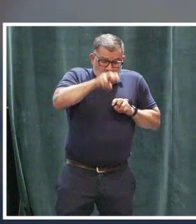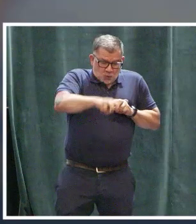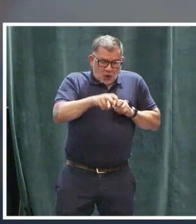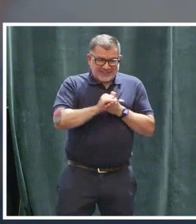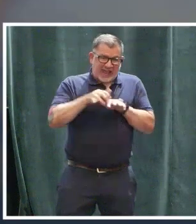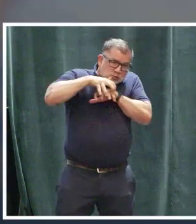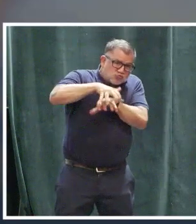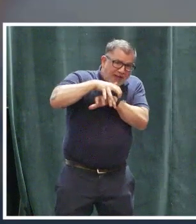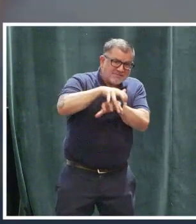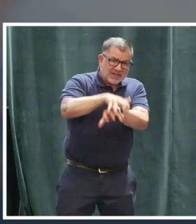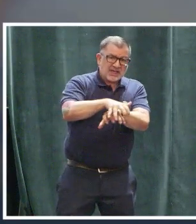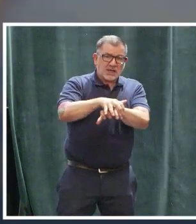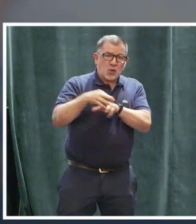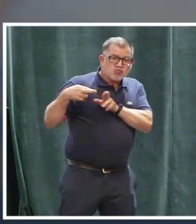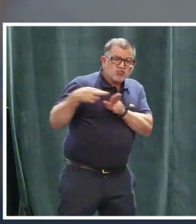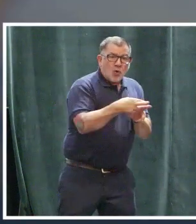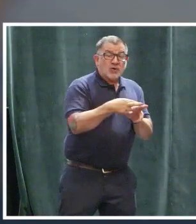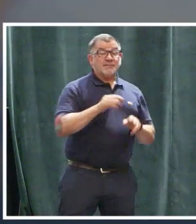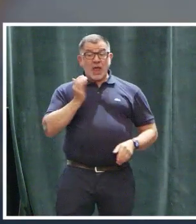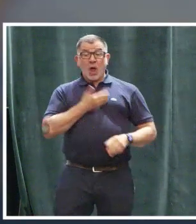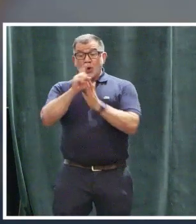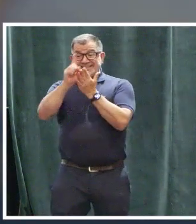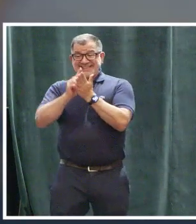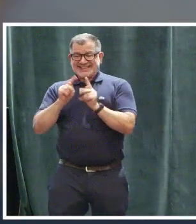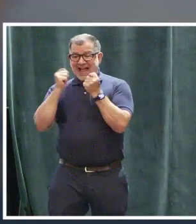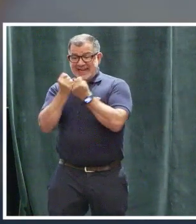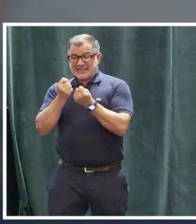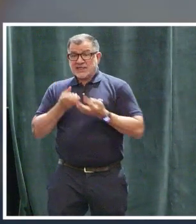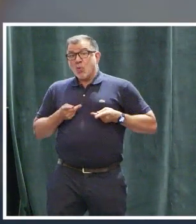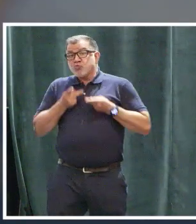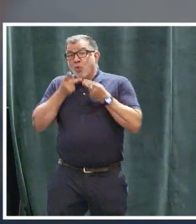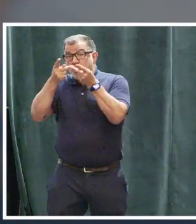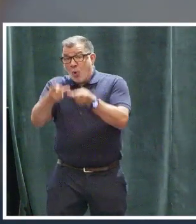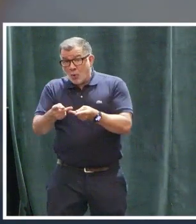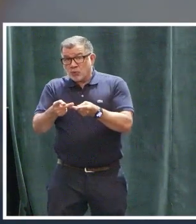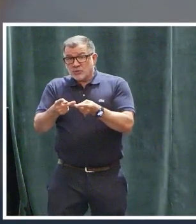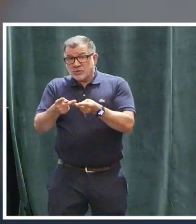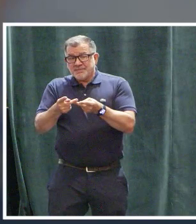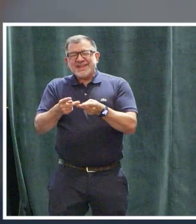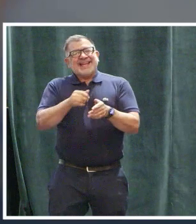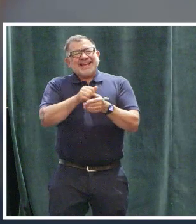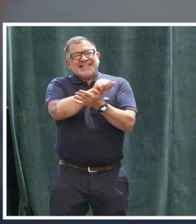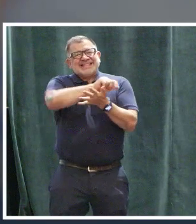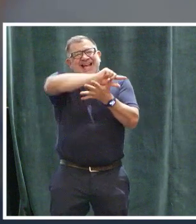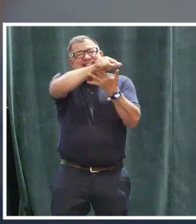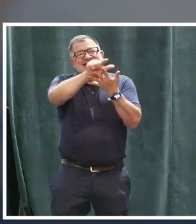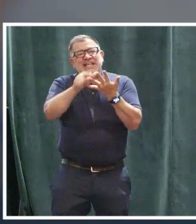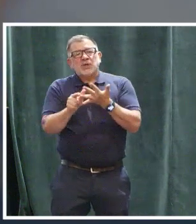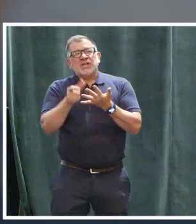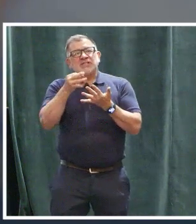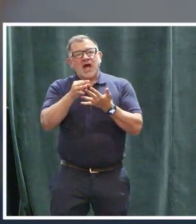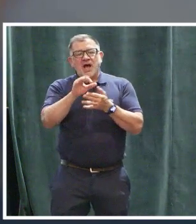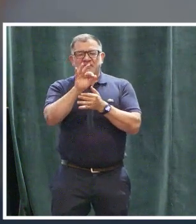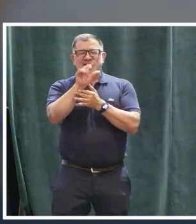is currently proposed by our design team is a series of flip-up gates, which means that in